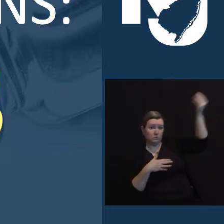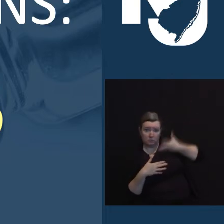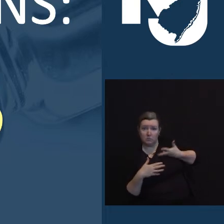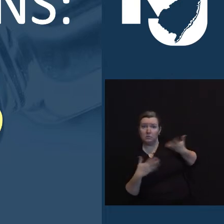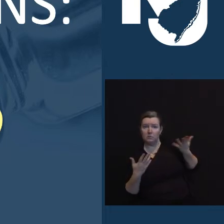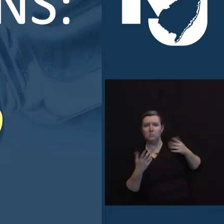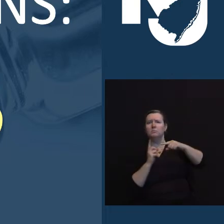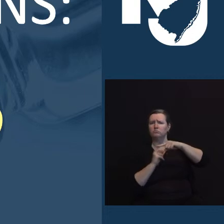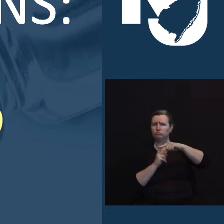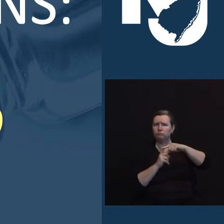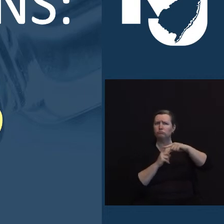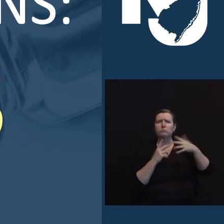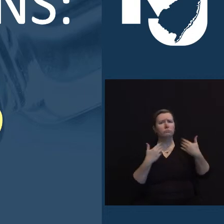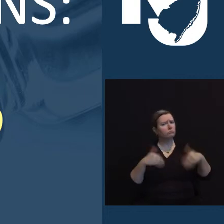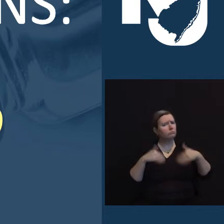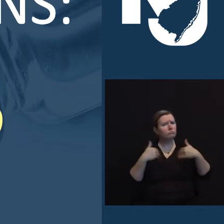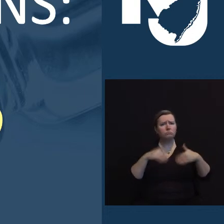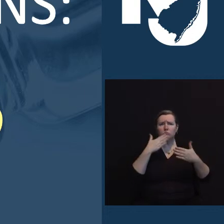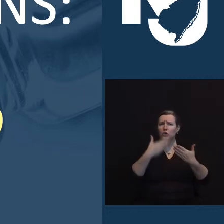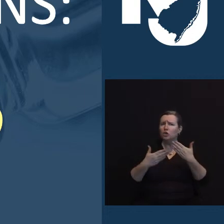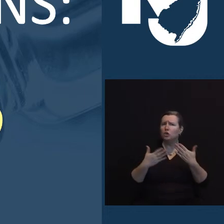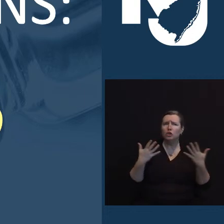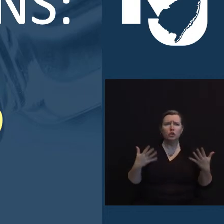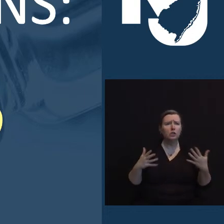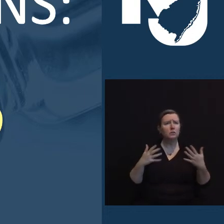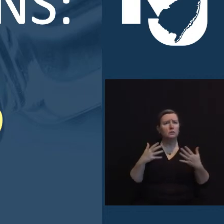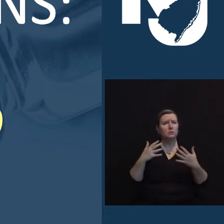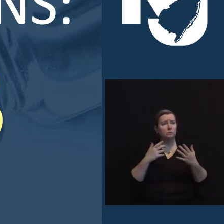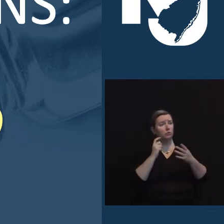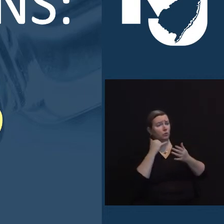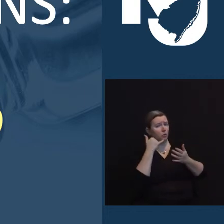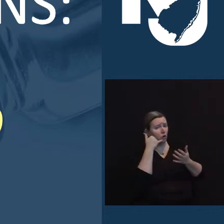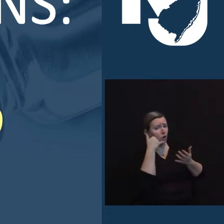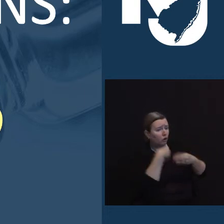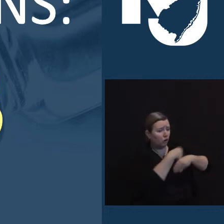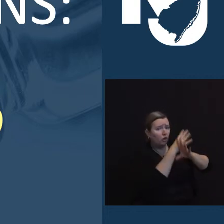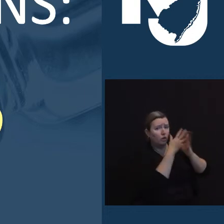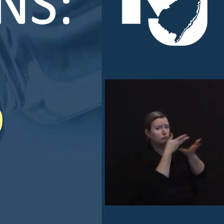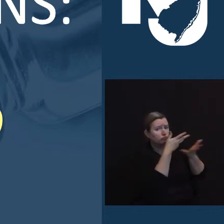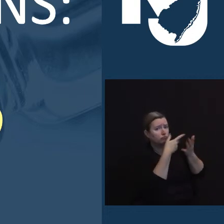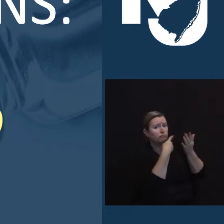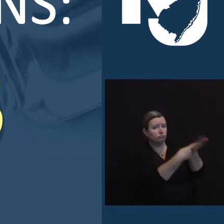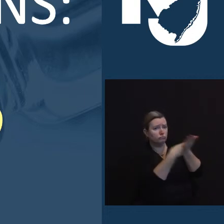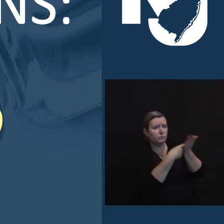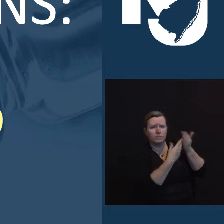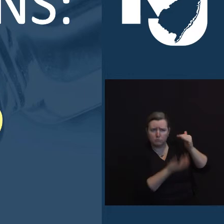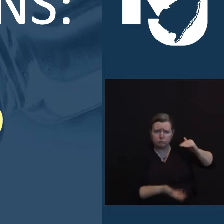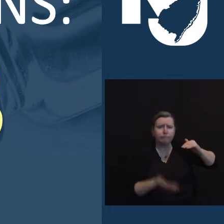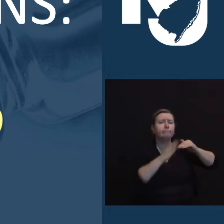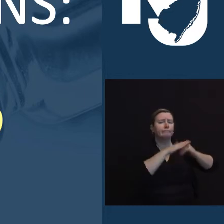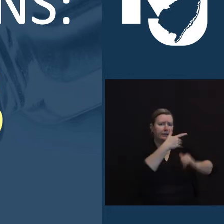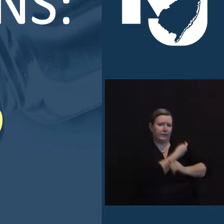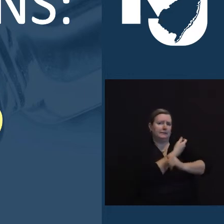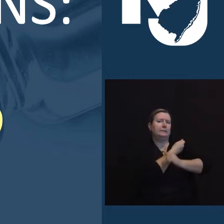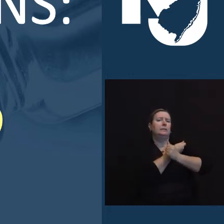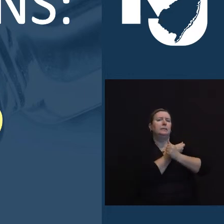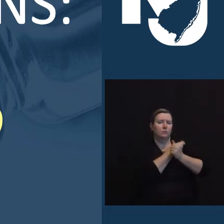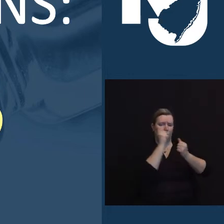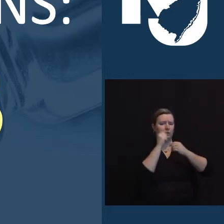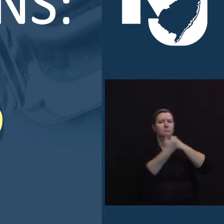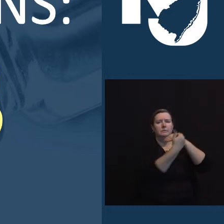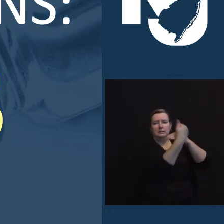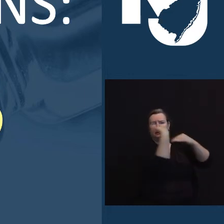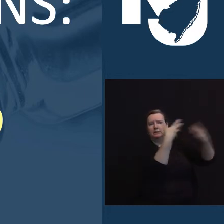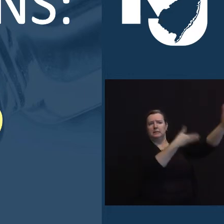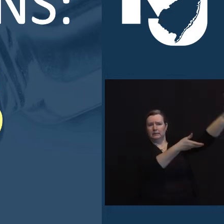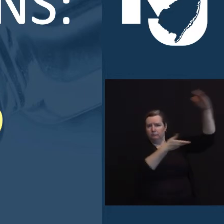yesterday and the announcement that we will be seeing an increase in our vaccine allocation as well. And I think, Judy, you